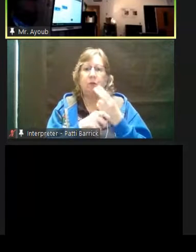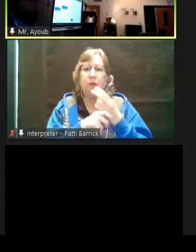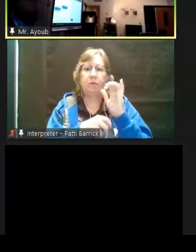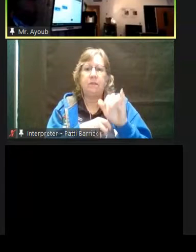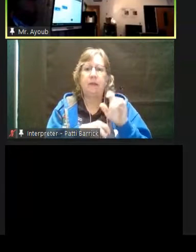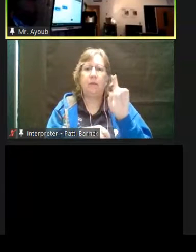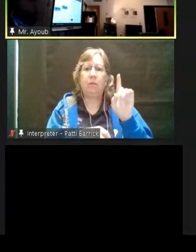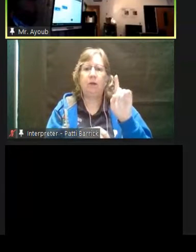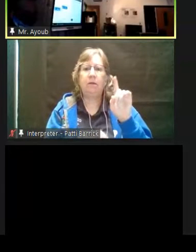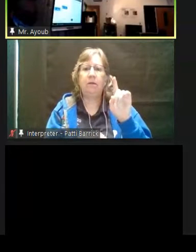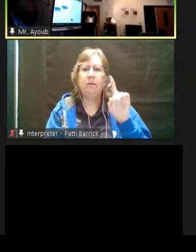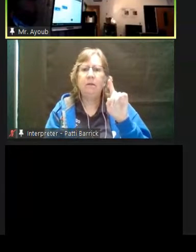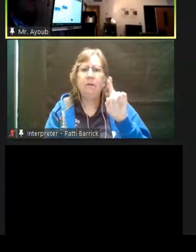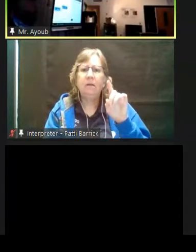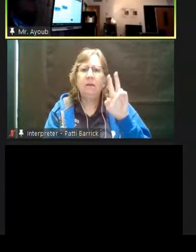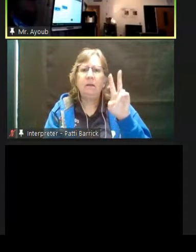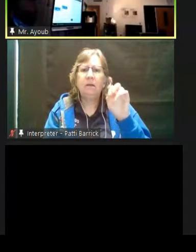And so this is